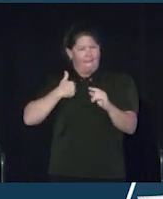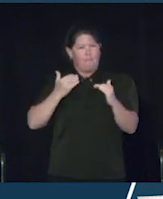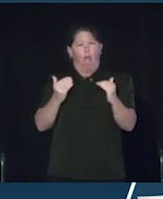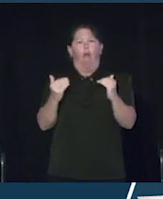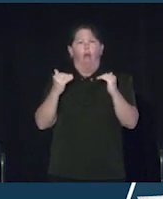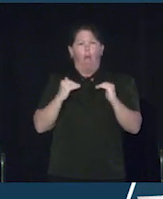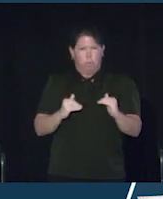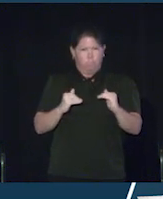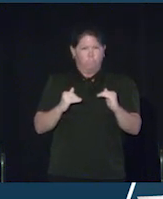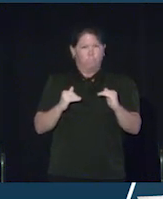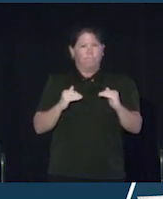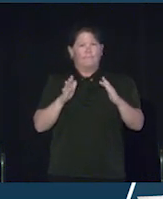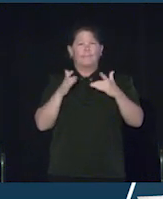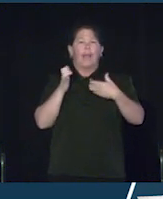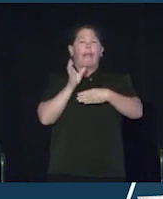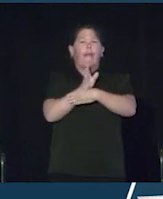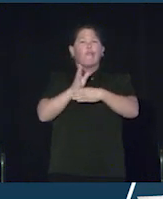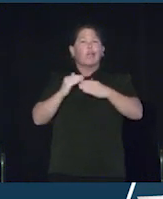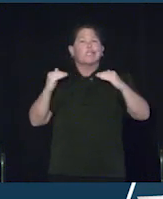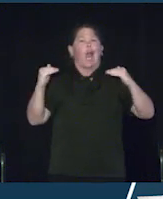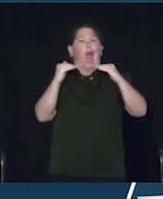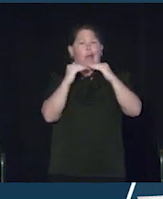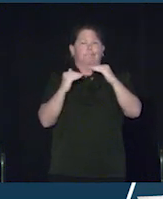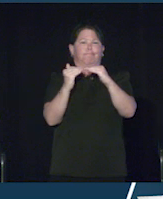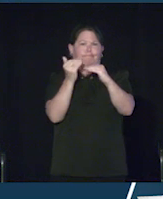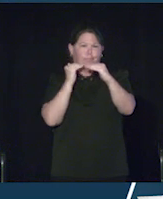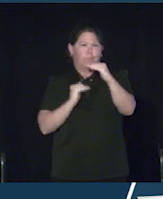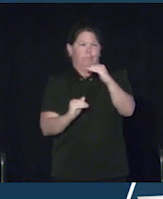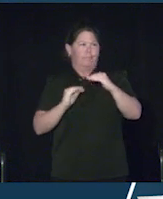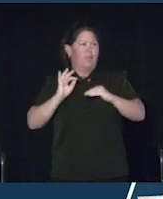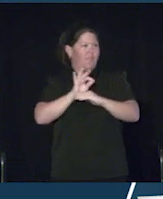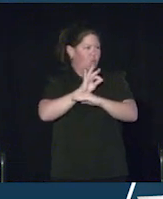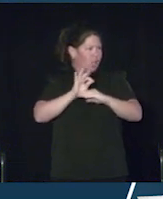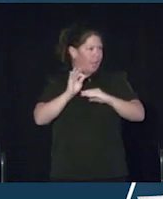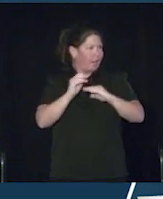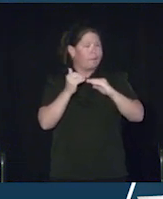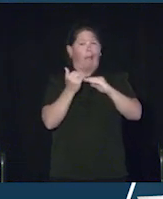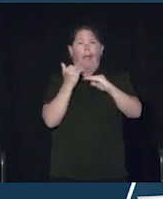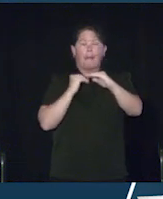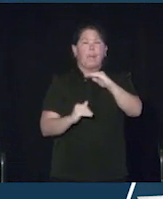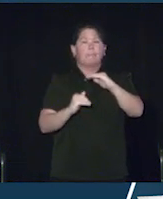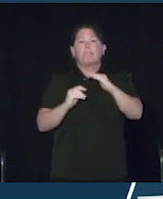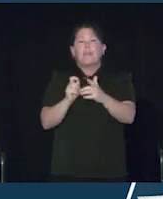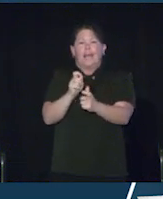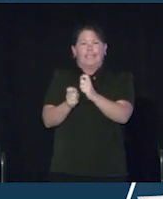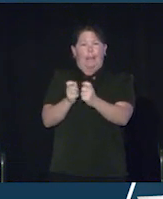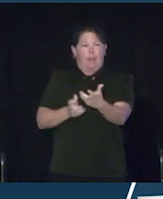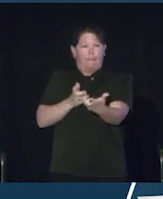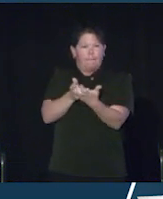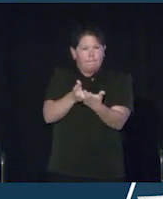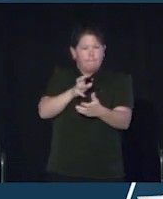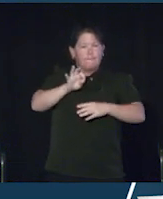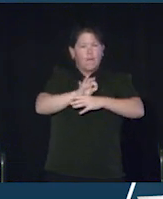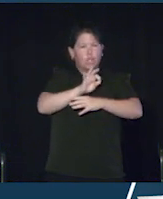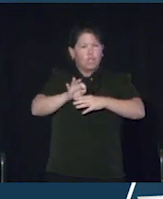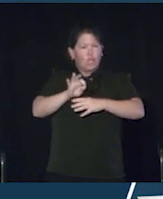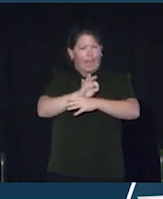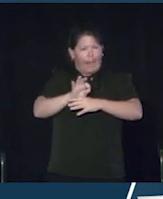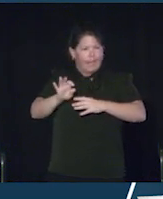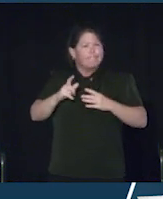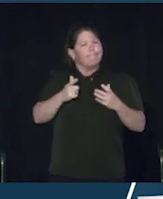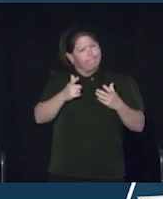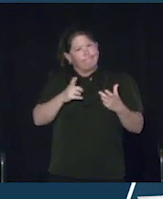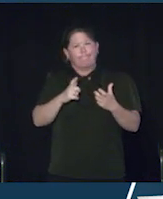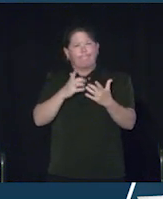general intellectual functioning, significant deficits in adaptive functioning, also